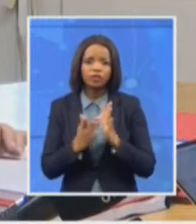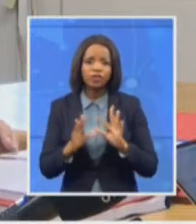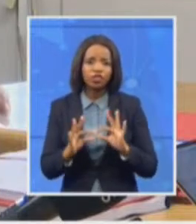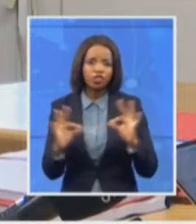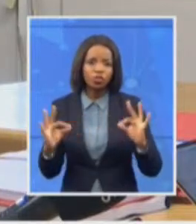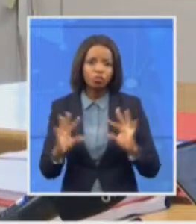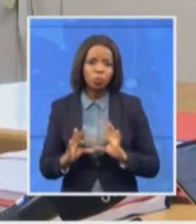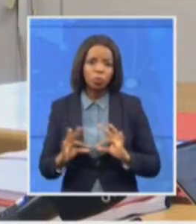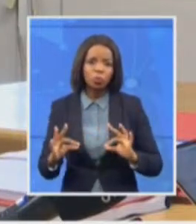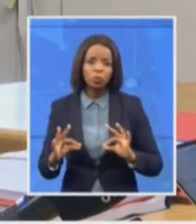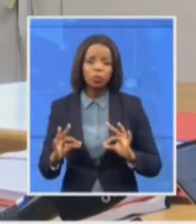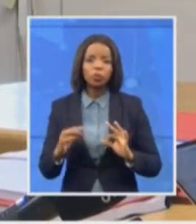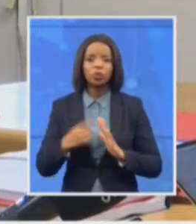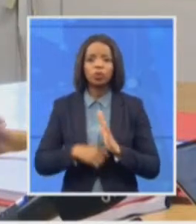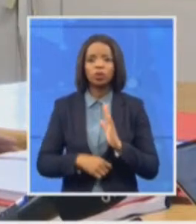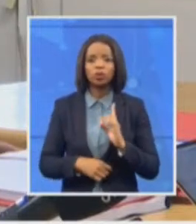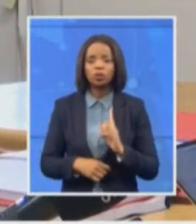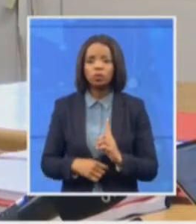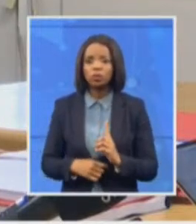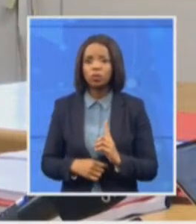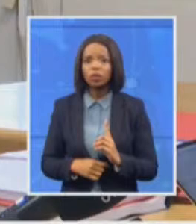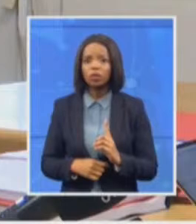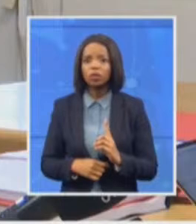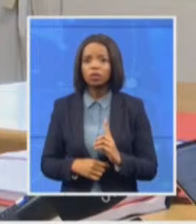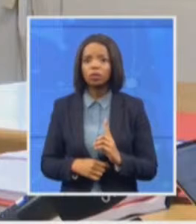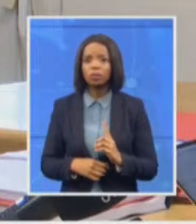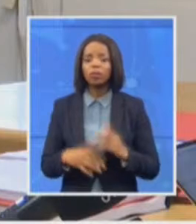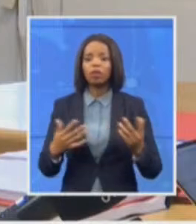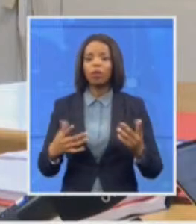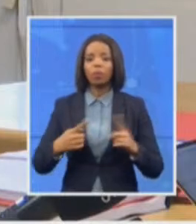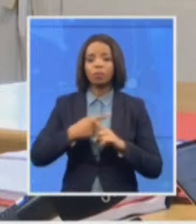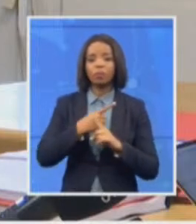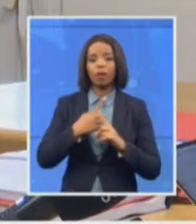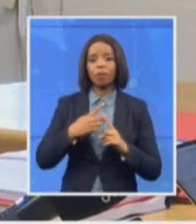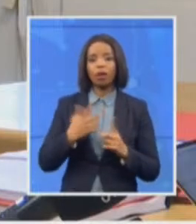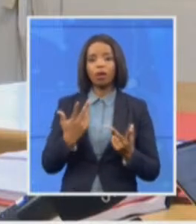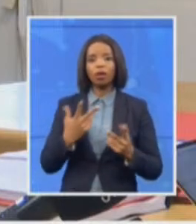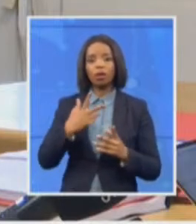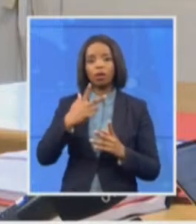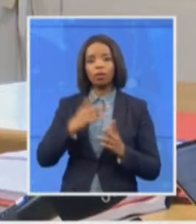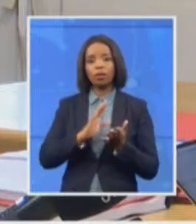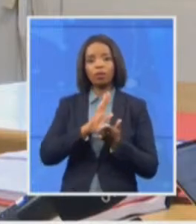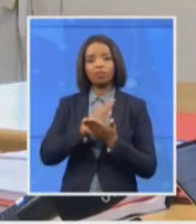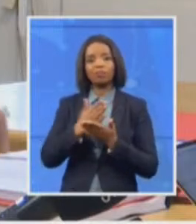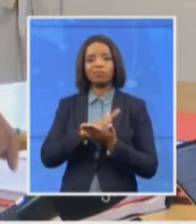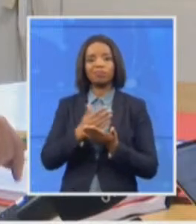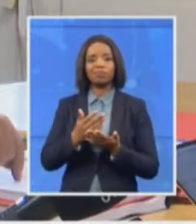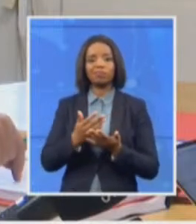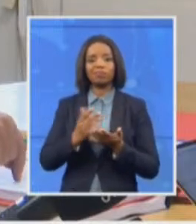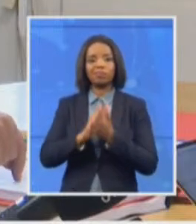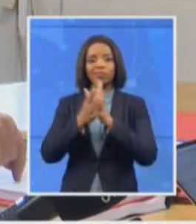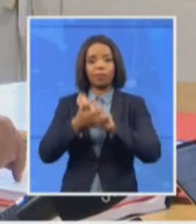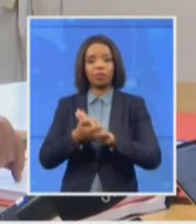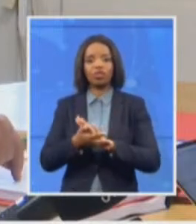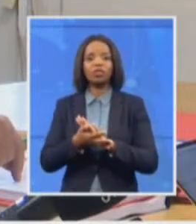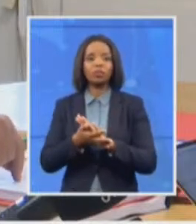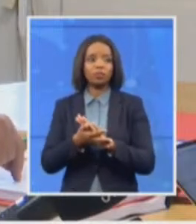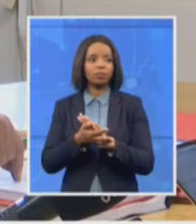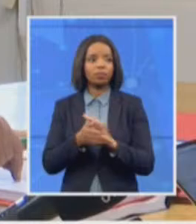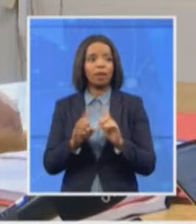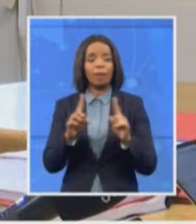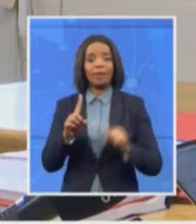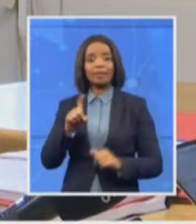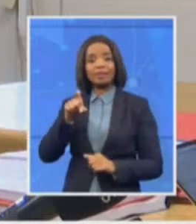reputational damages. Now, that has no foundation. I want to persuade my learned friend that has no foundation, because by the time these charges are